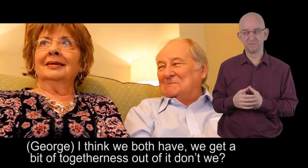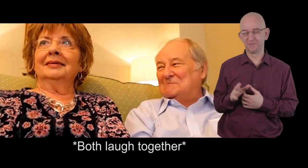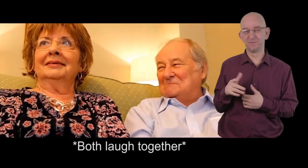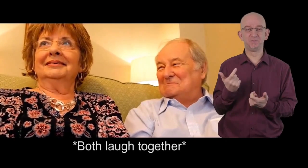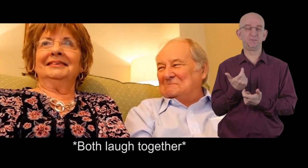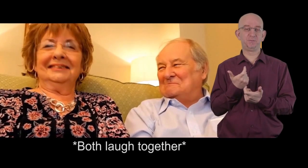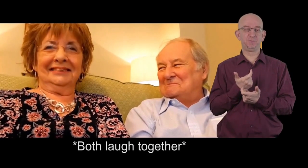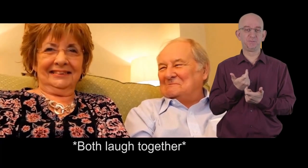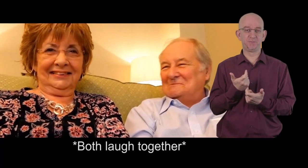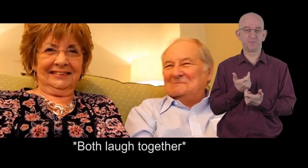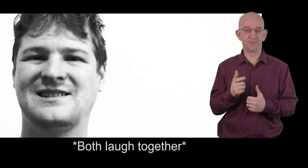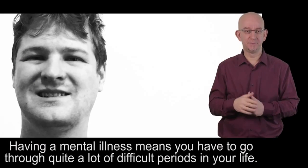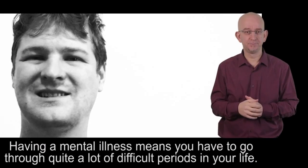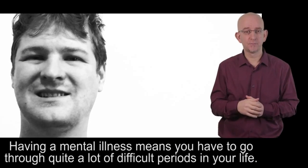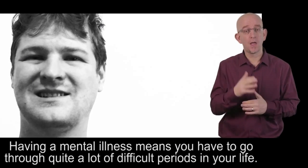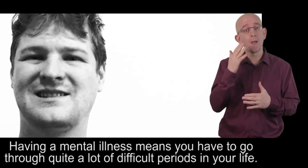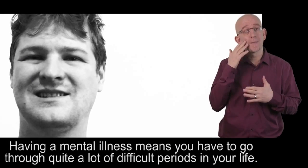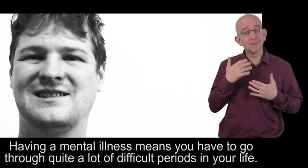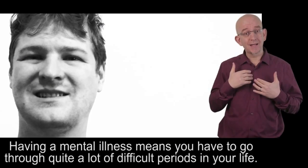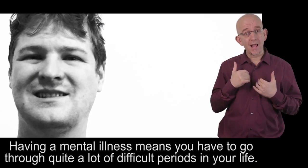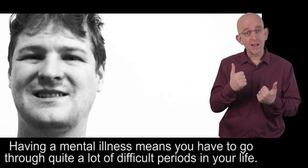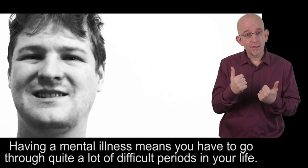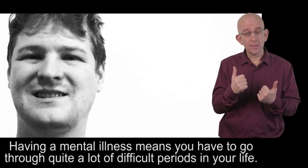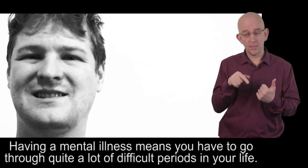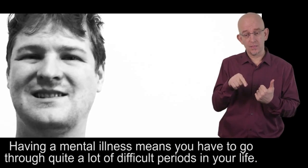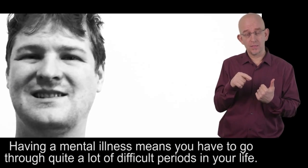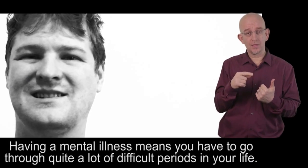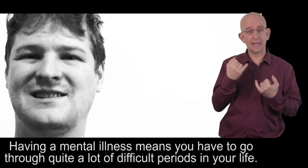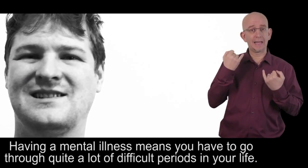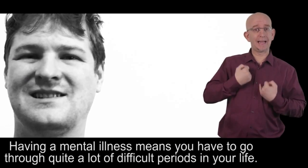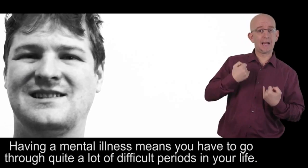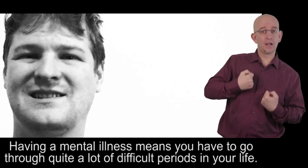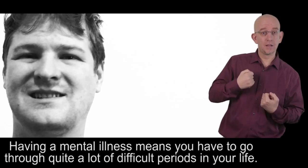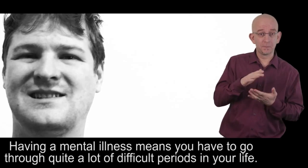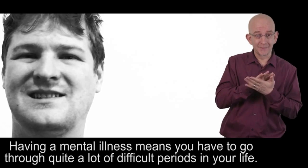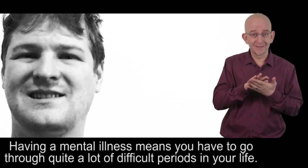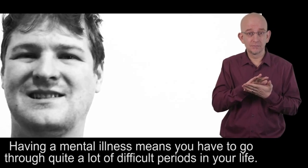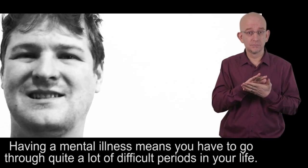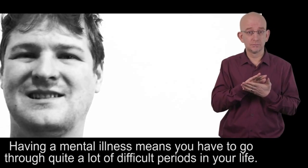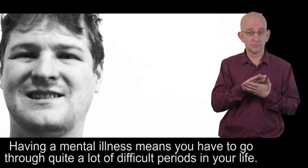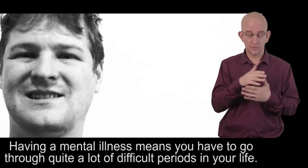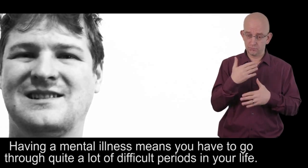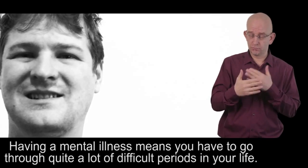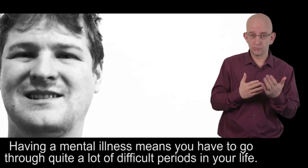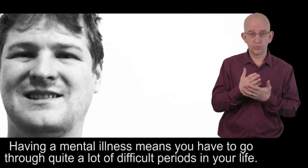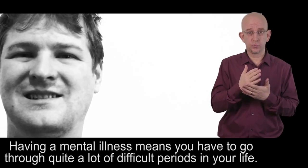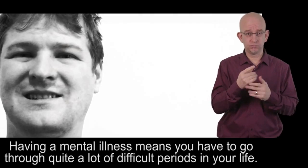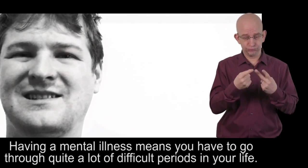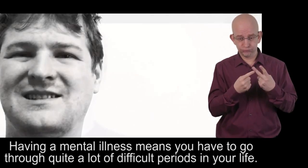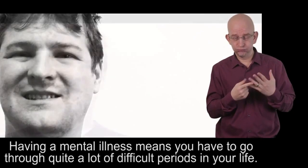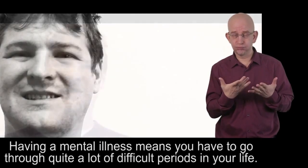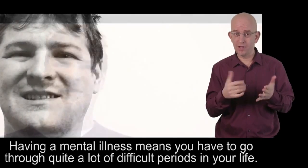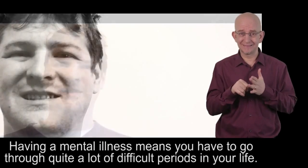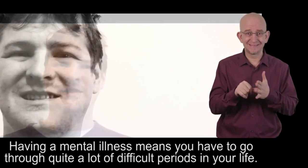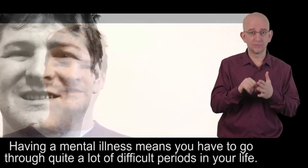I mean a mental illness means that you have to go through quite a lot of difficult